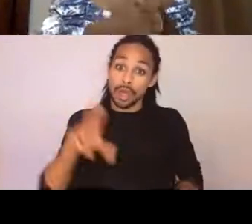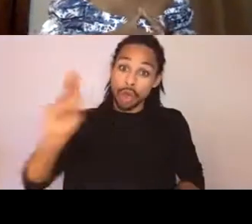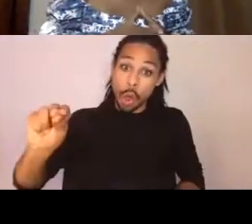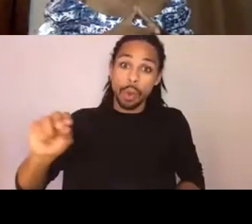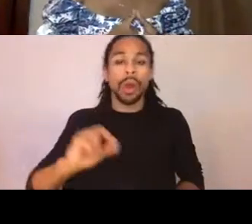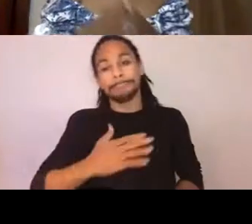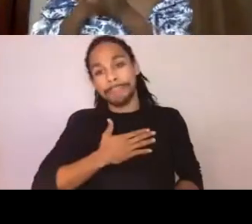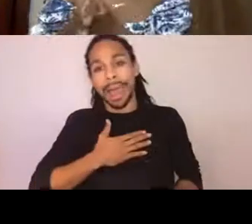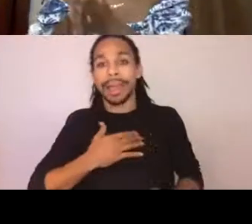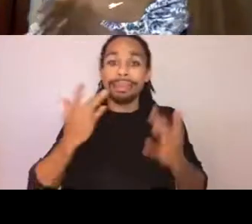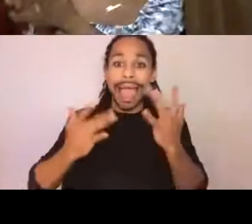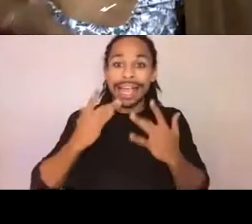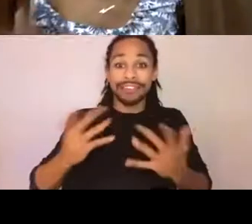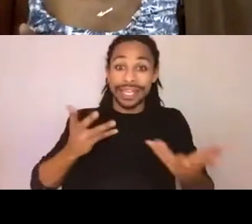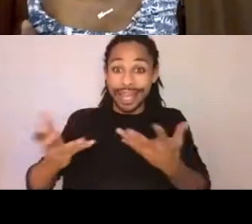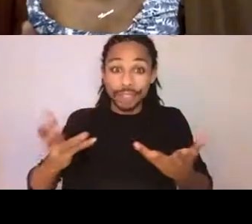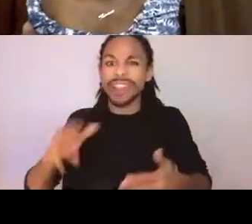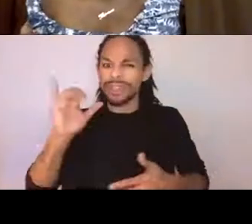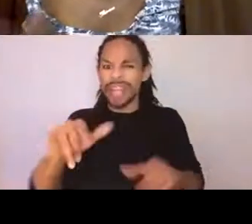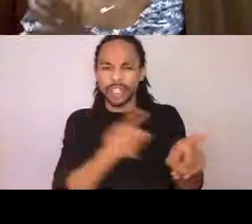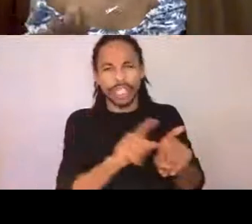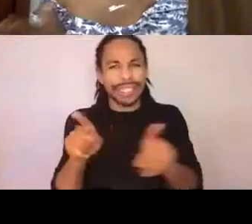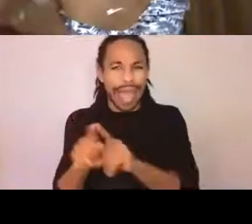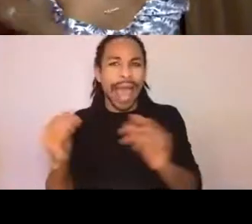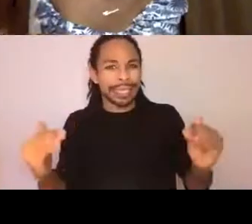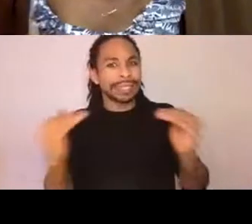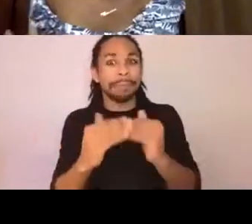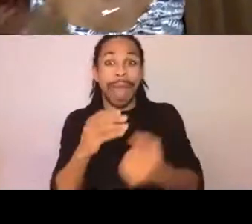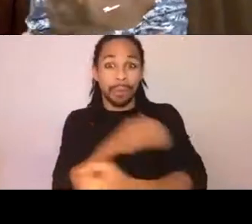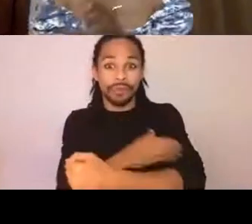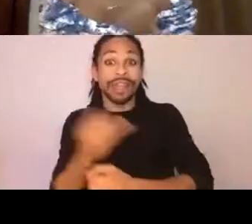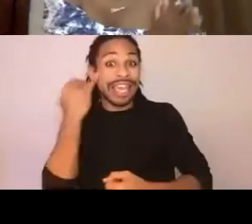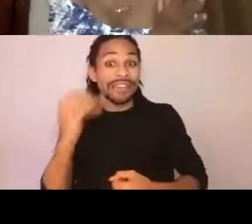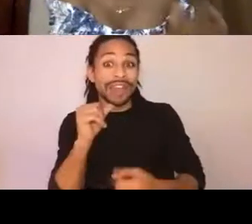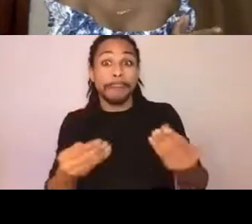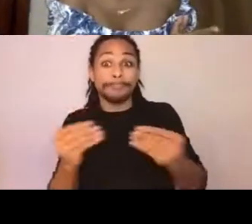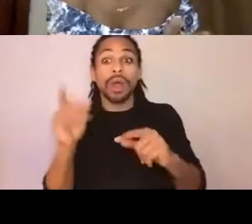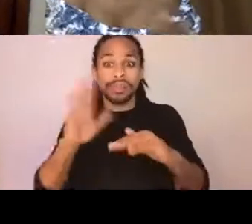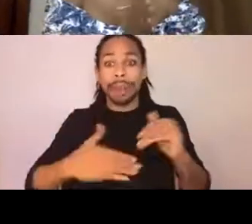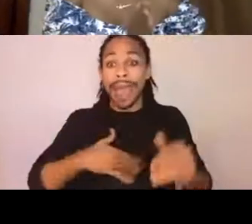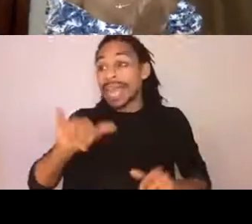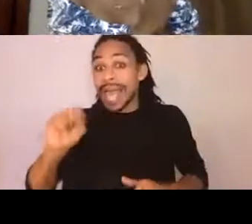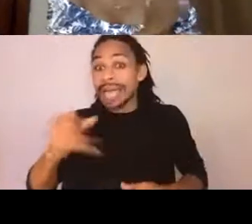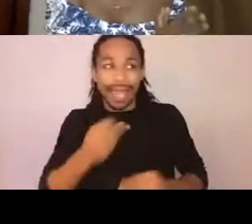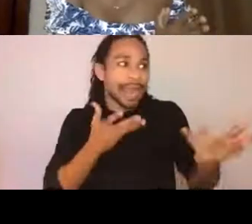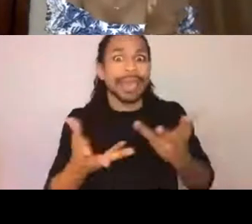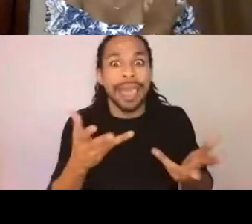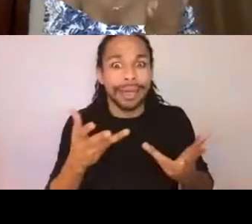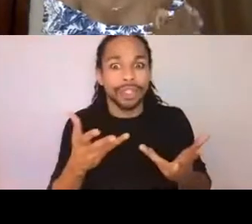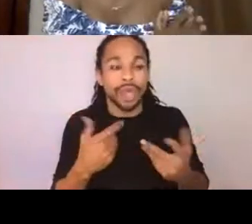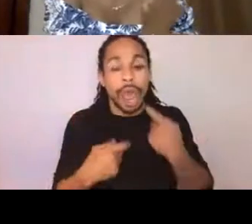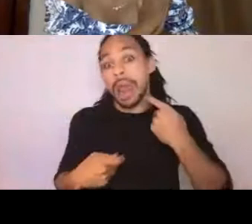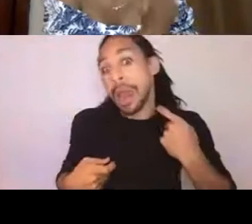of engagement is as powerful, if not more, than my yes. And so I curate